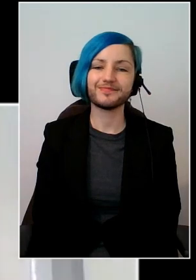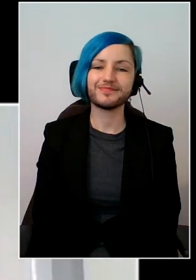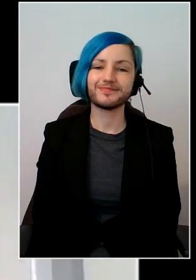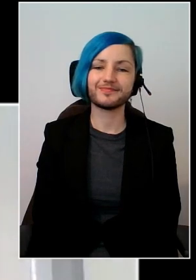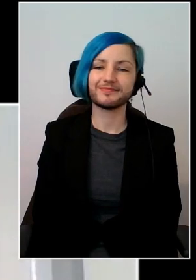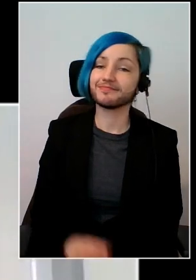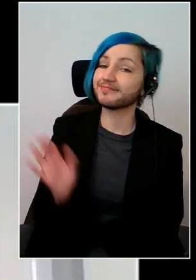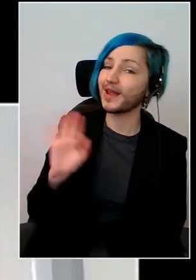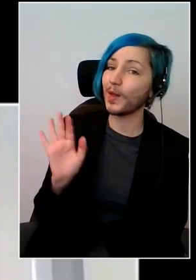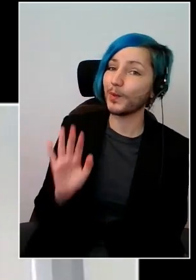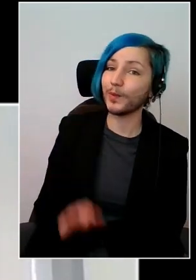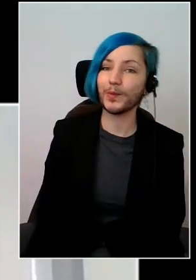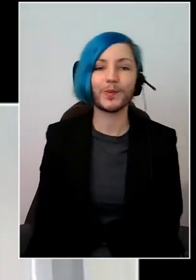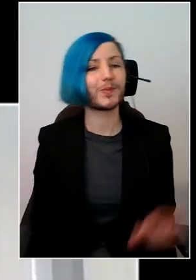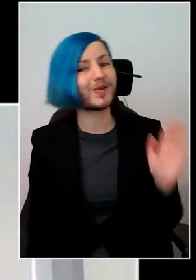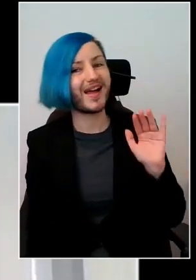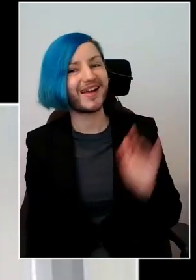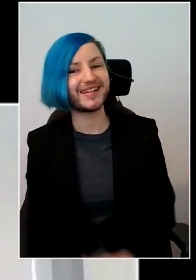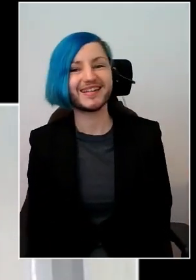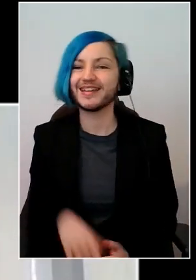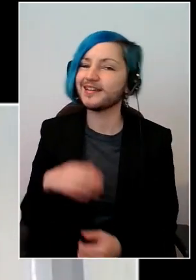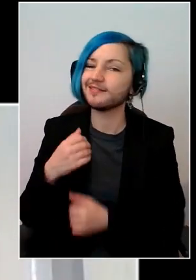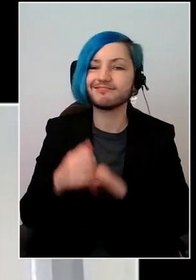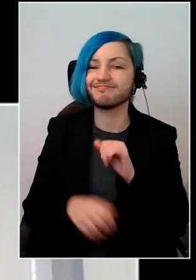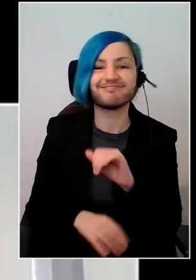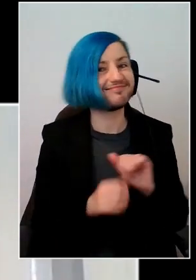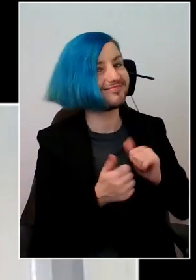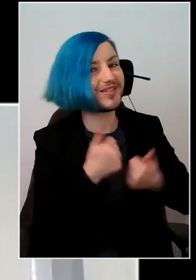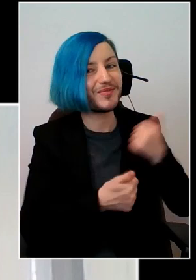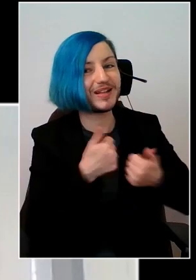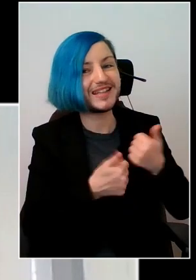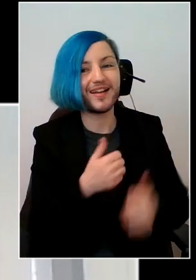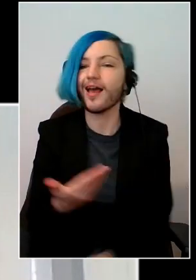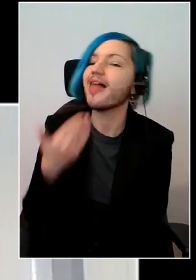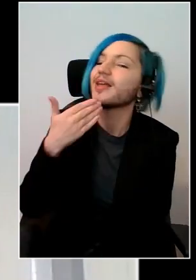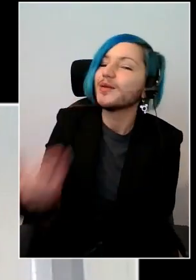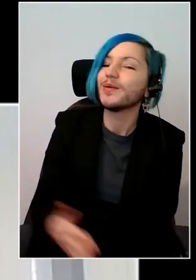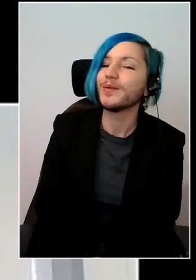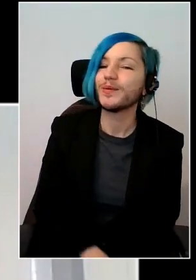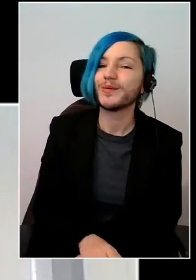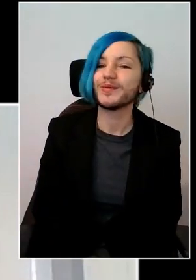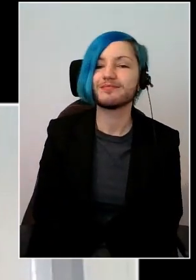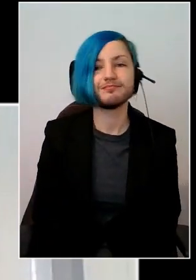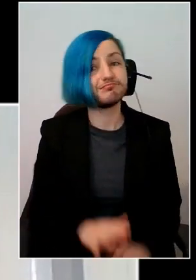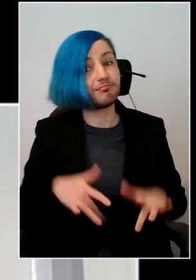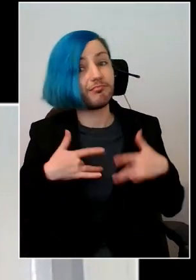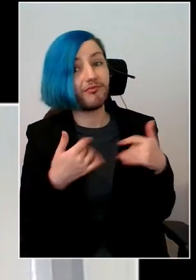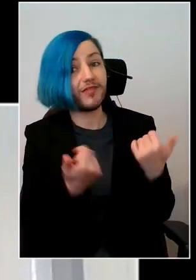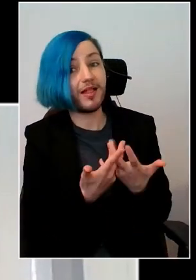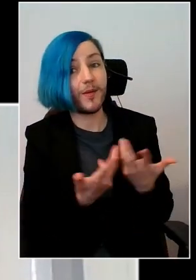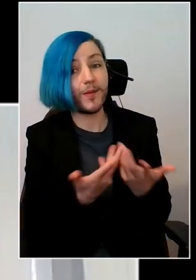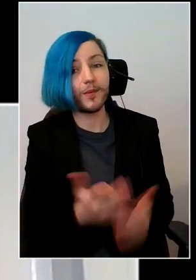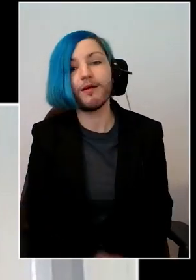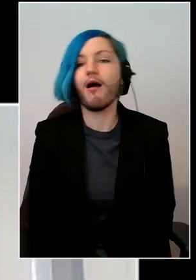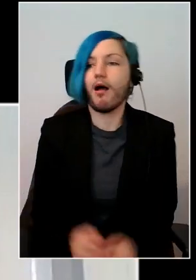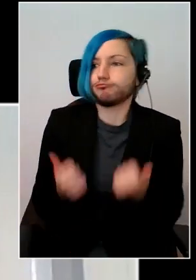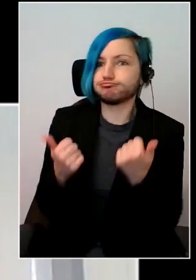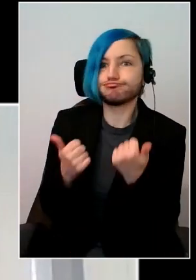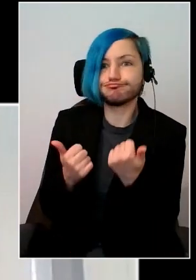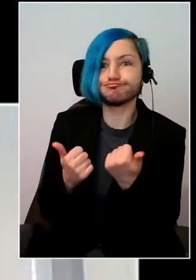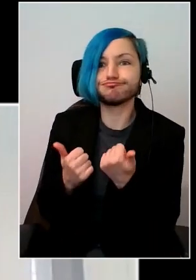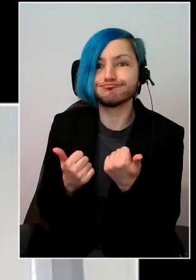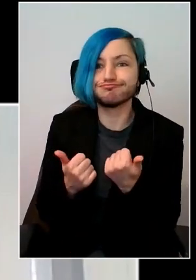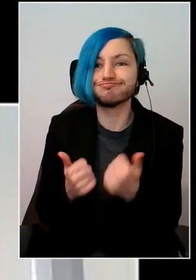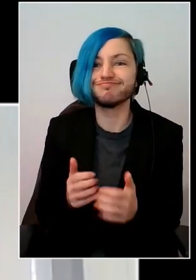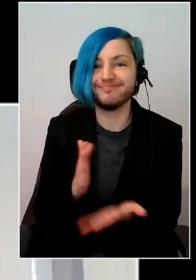Hello there. Hello. Well done. Thank you very much. How are you feeling? Chuffed. Very, very